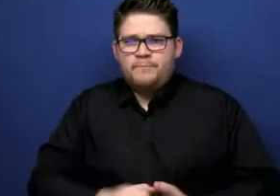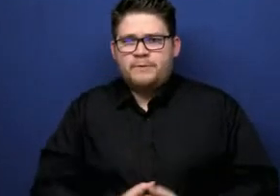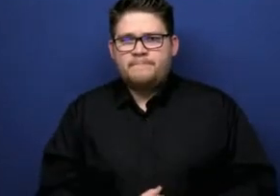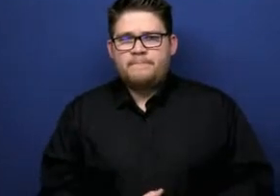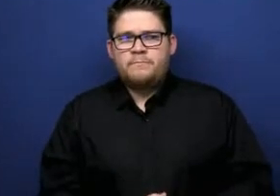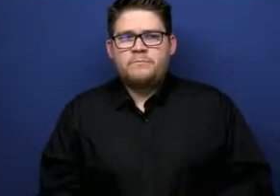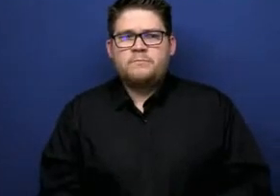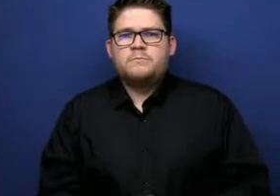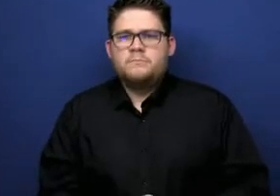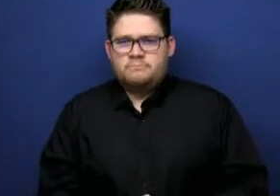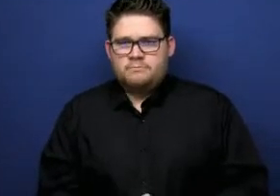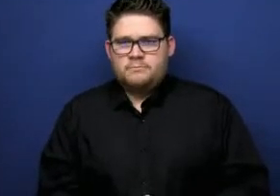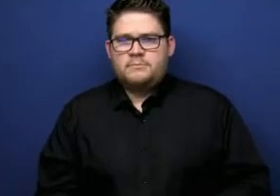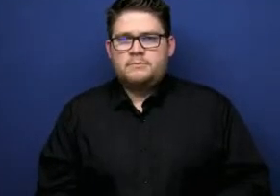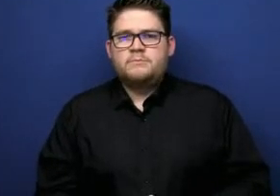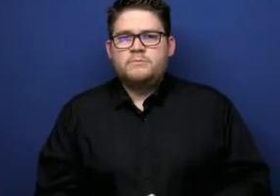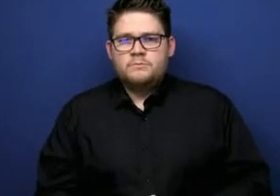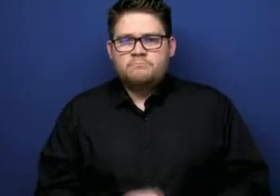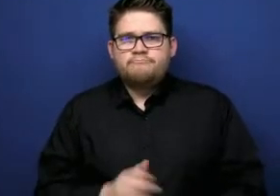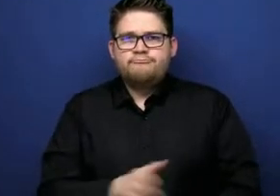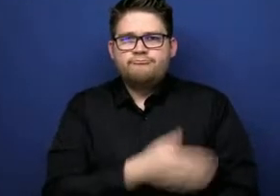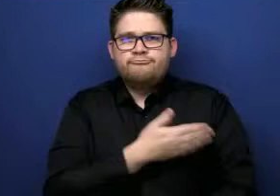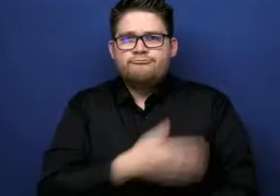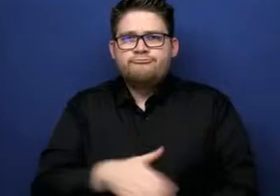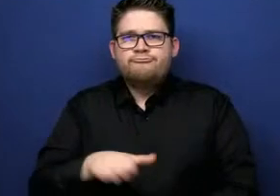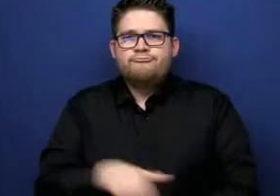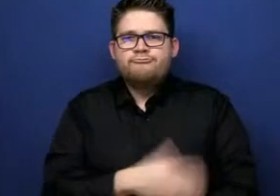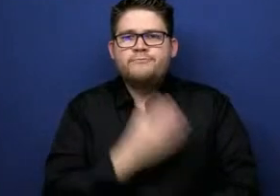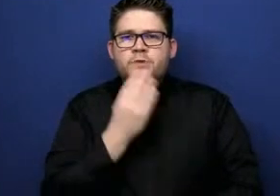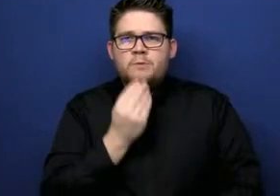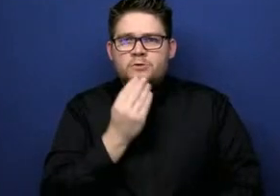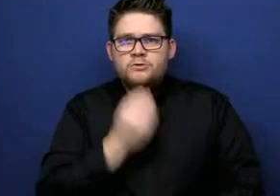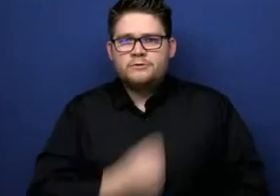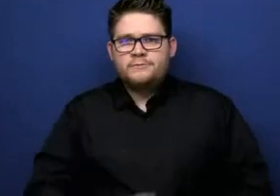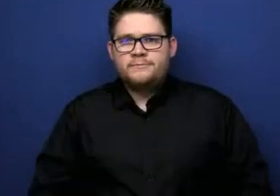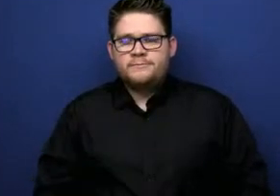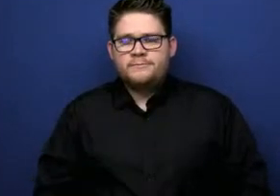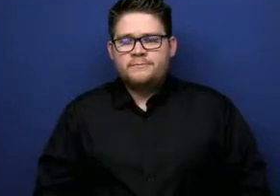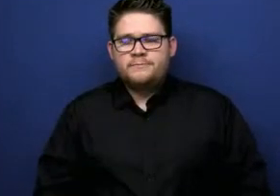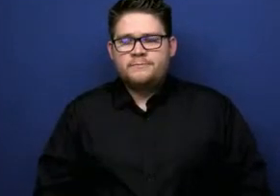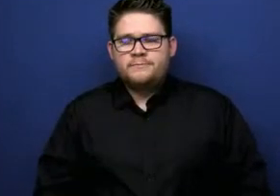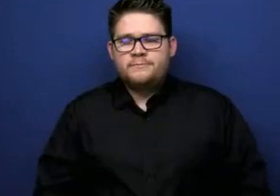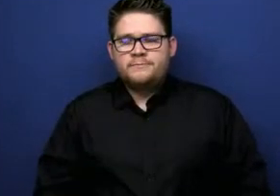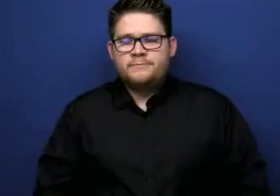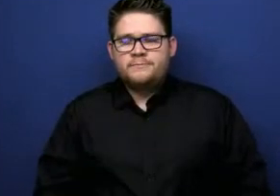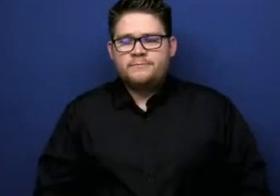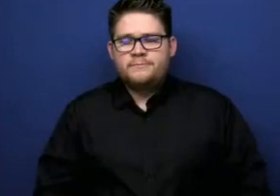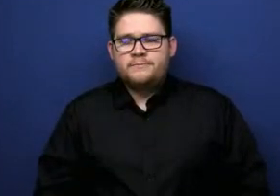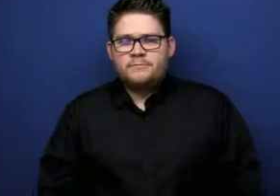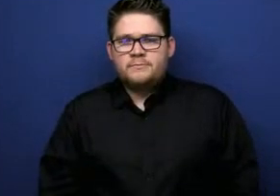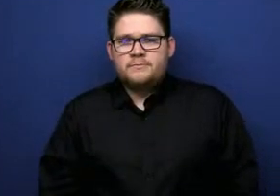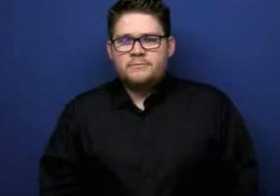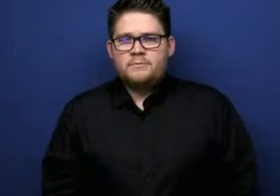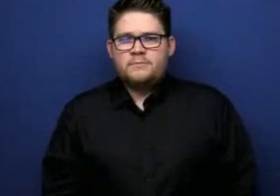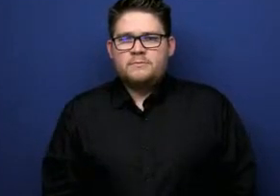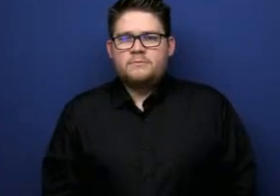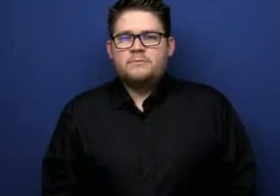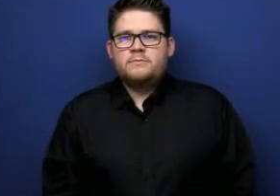Rachamim, Shochein Bamromim, Amitzei Menacha Nechona,